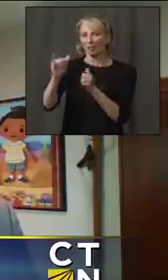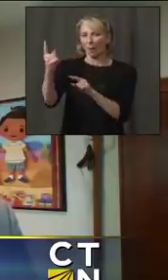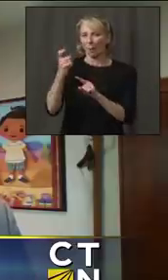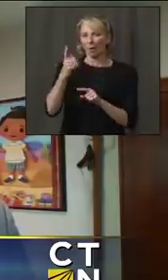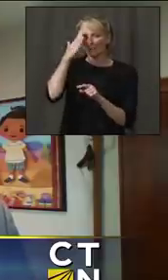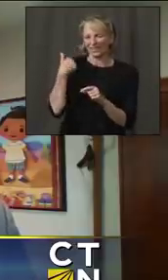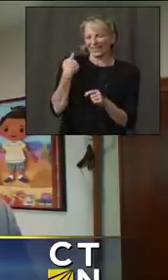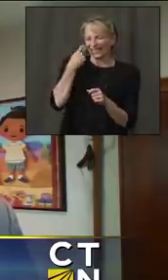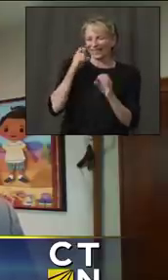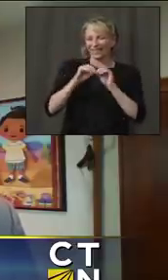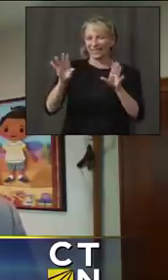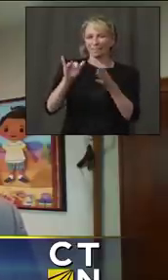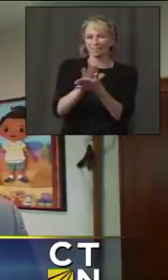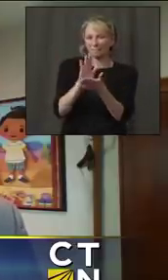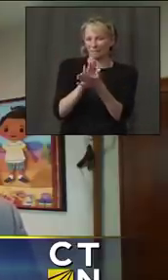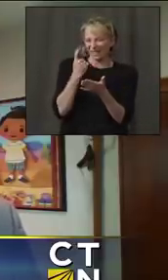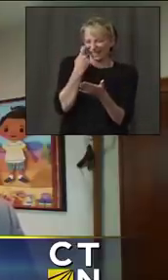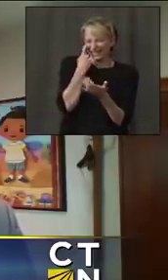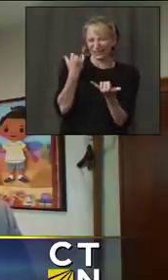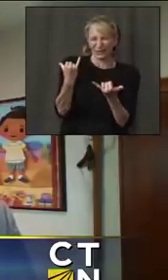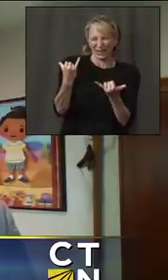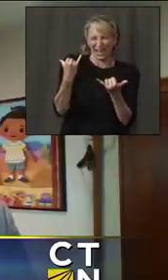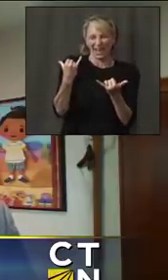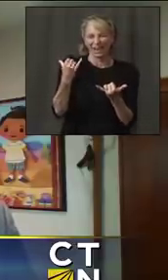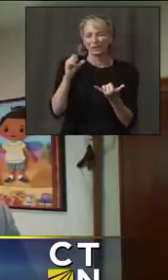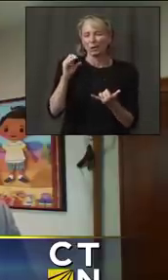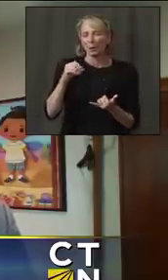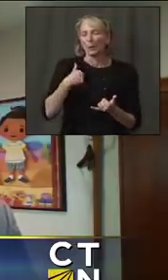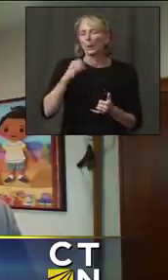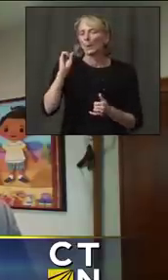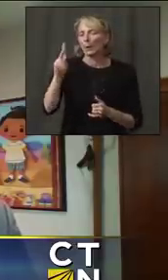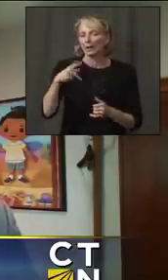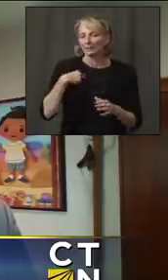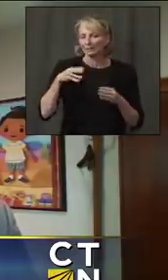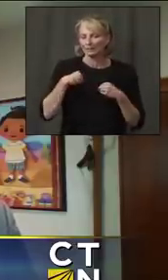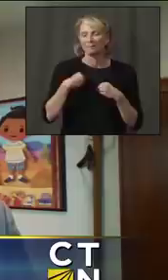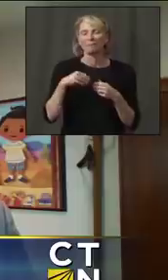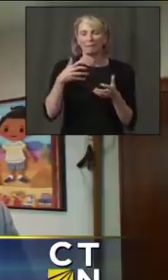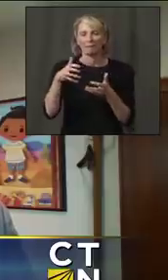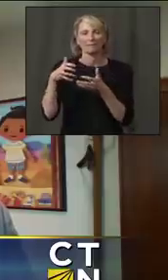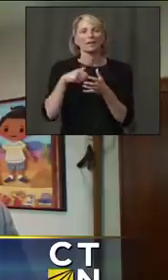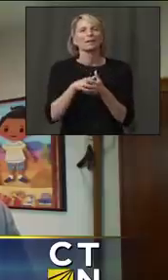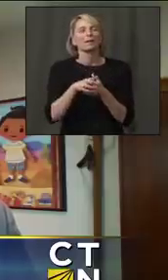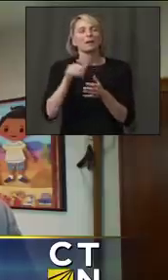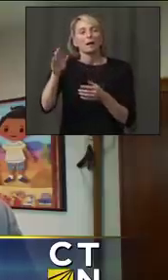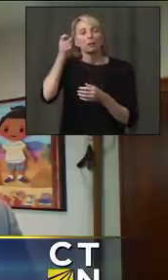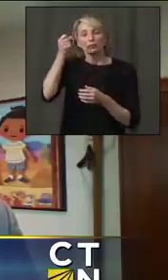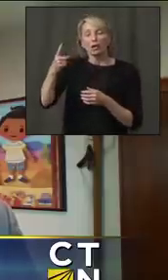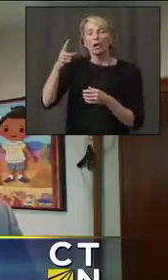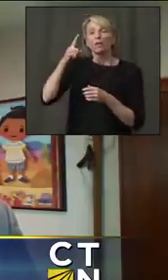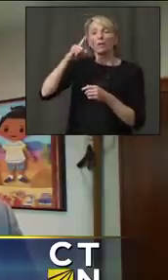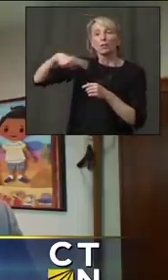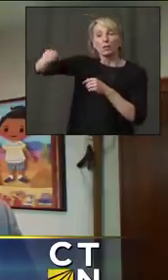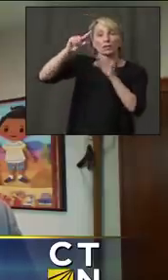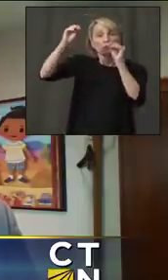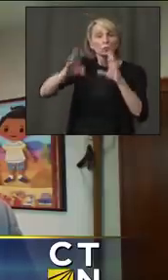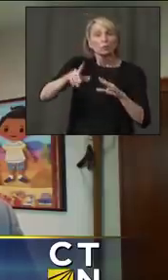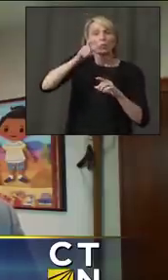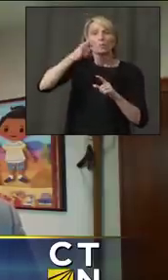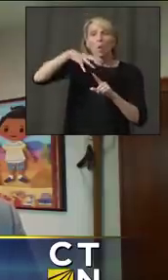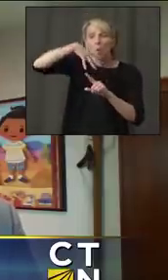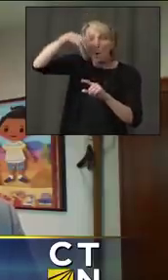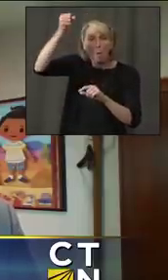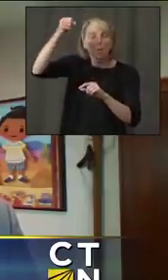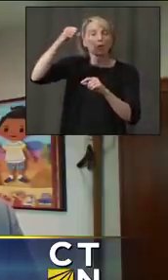We want to give districts the opportunity to accommodate as best you can for folks that are in